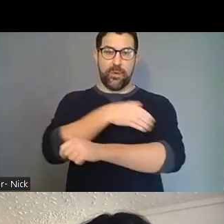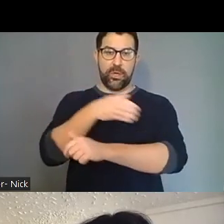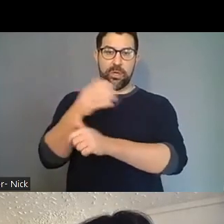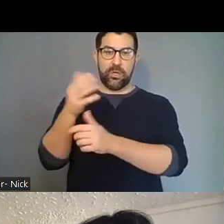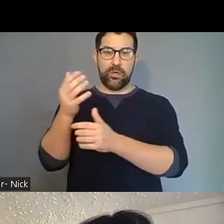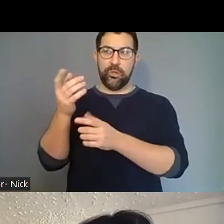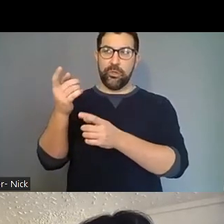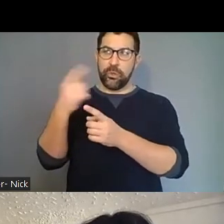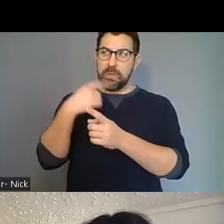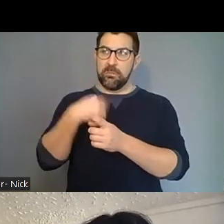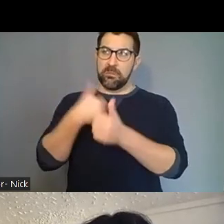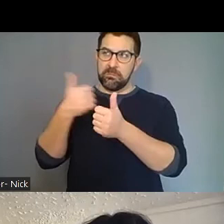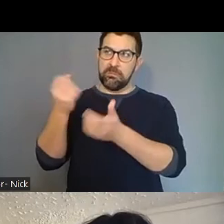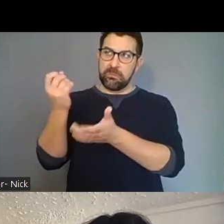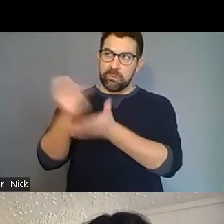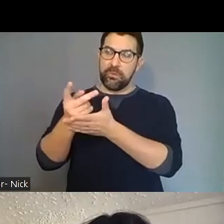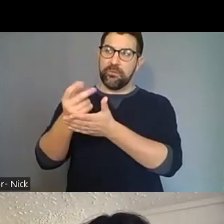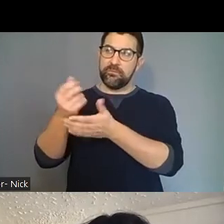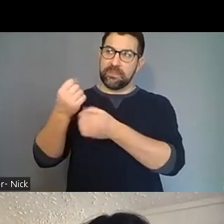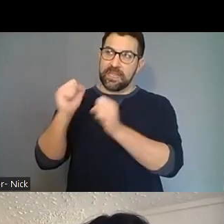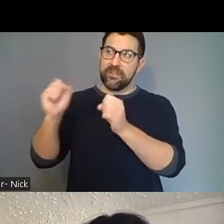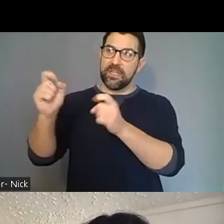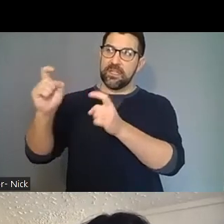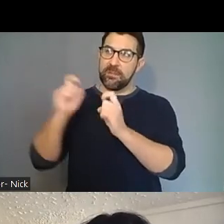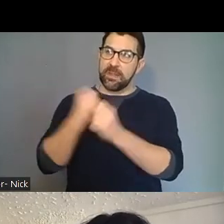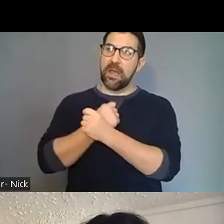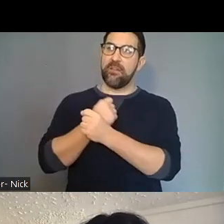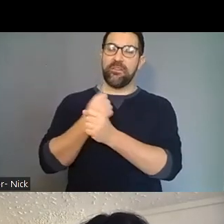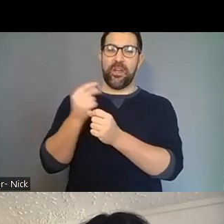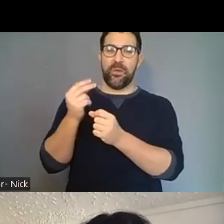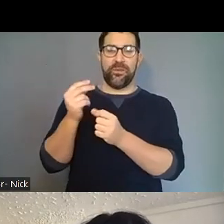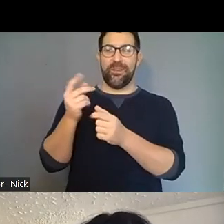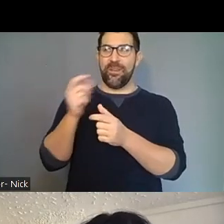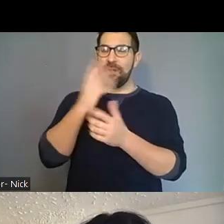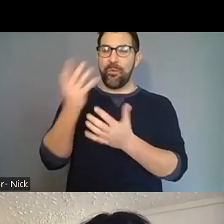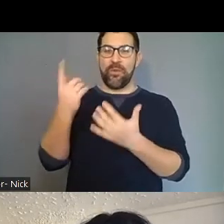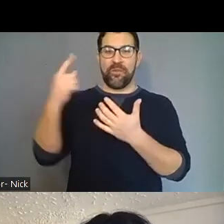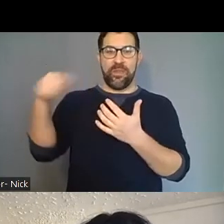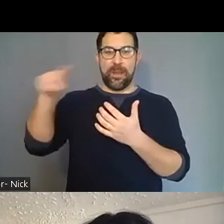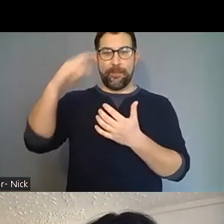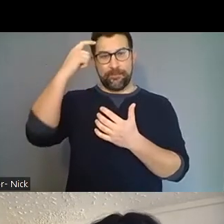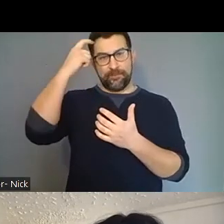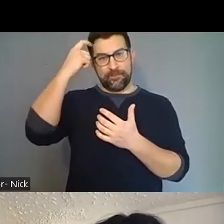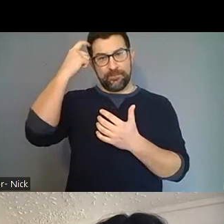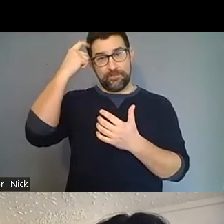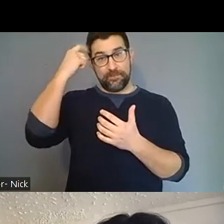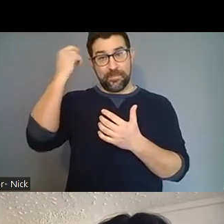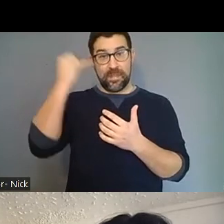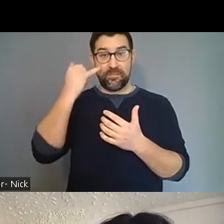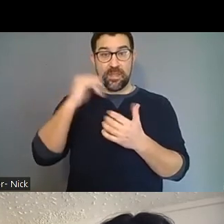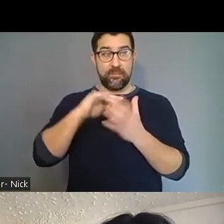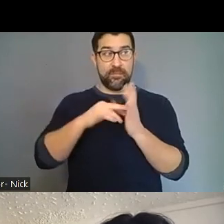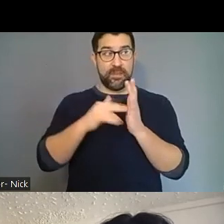give me those feelings of care or safety or love or what makes me feel liberated, even if that means of like COVID